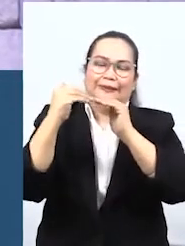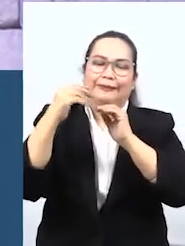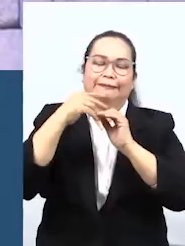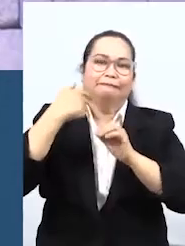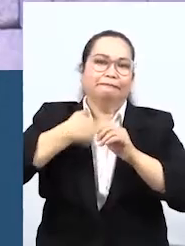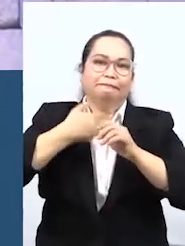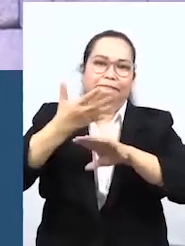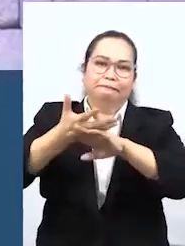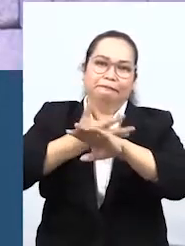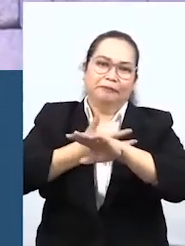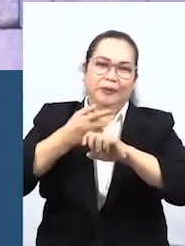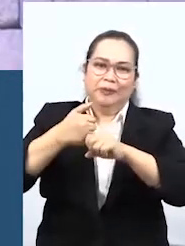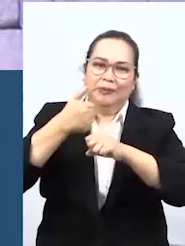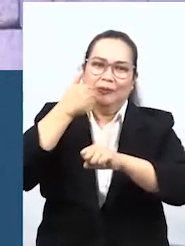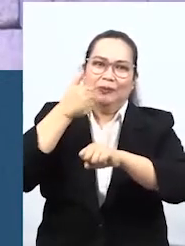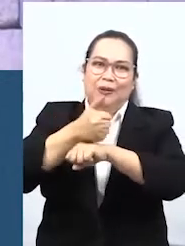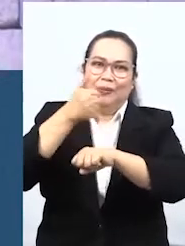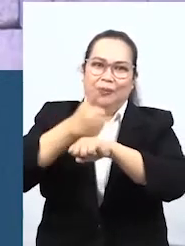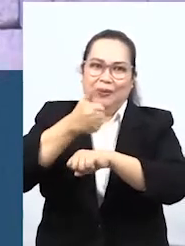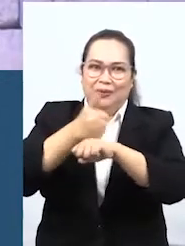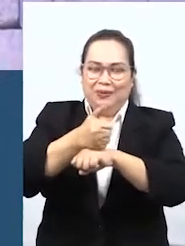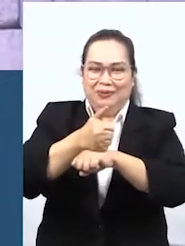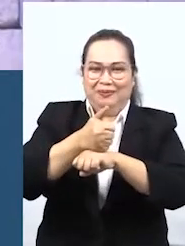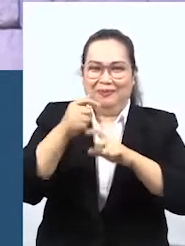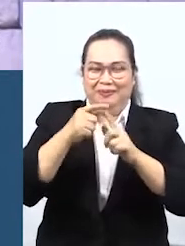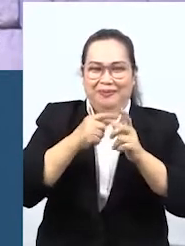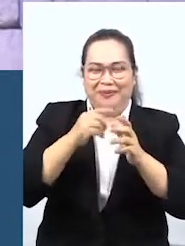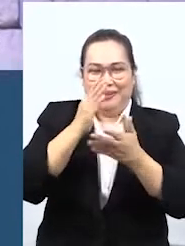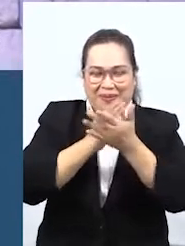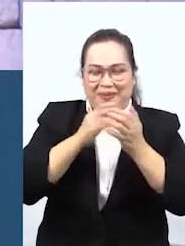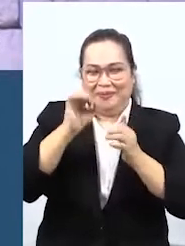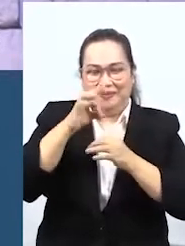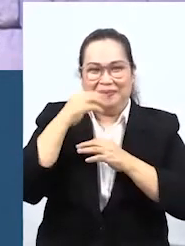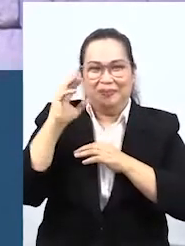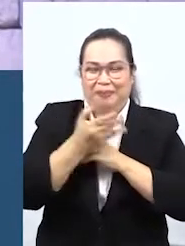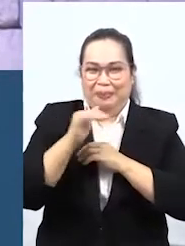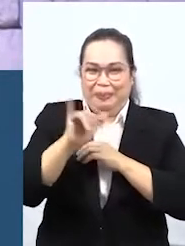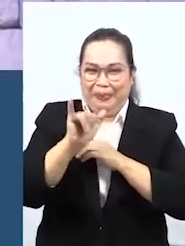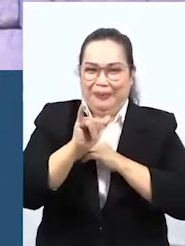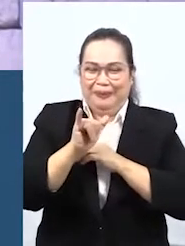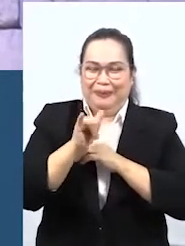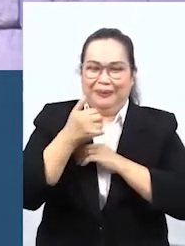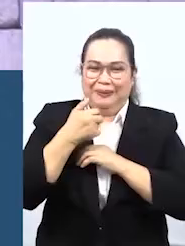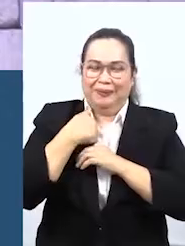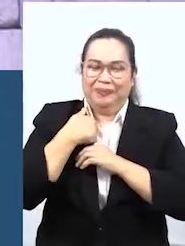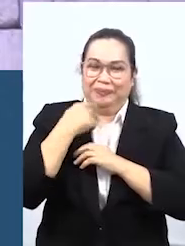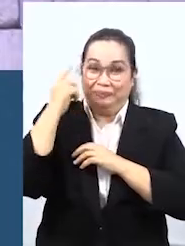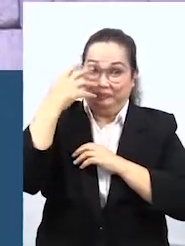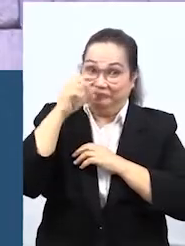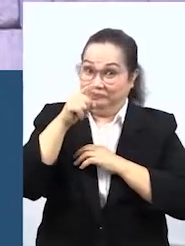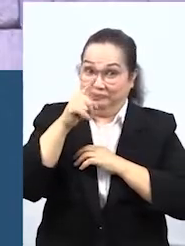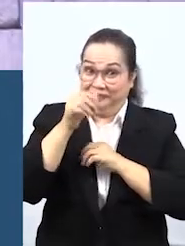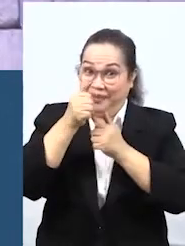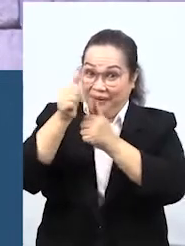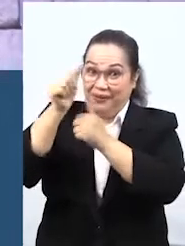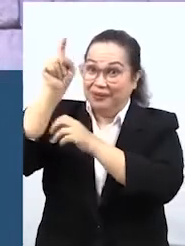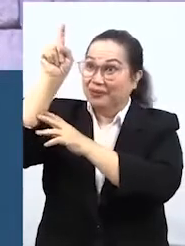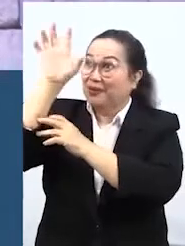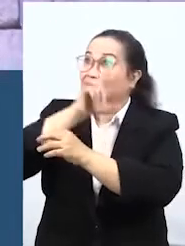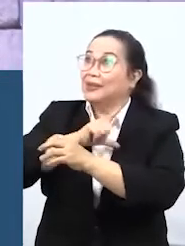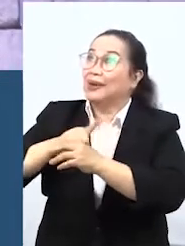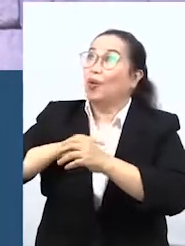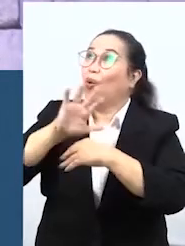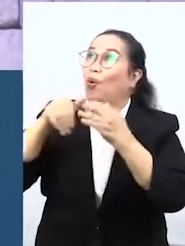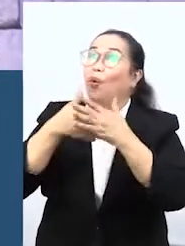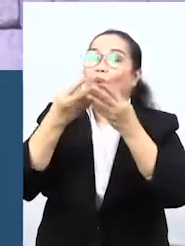of her so somewhere kasi we have this silly notion that if we Follow the Lord everything will